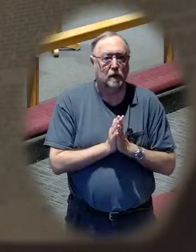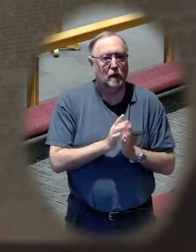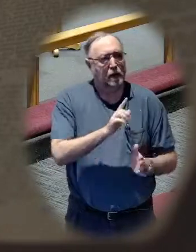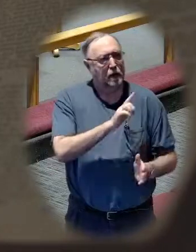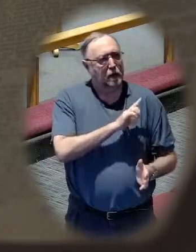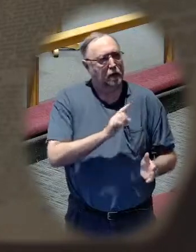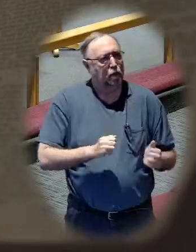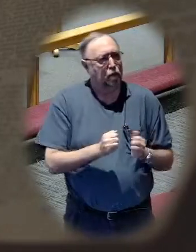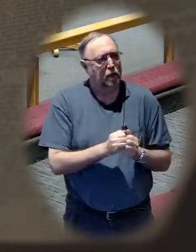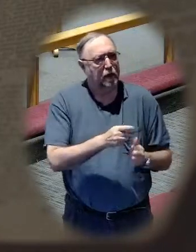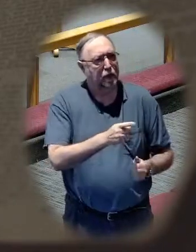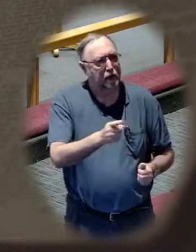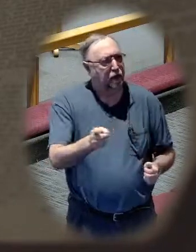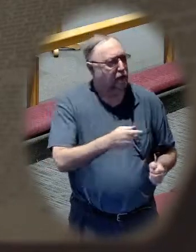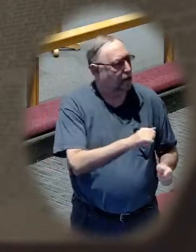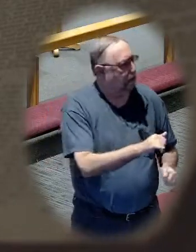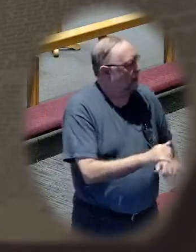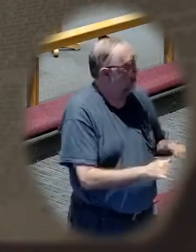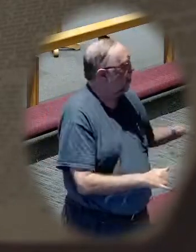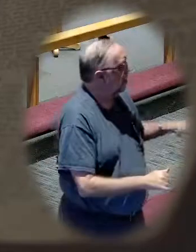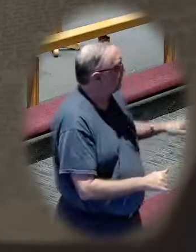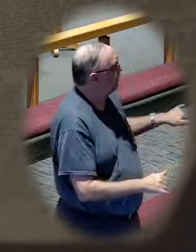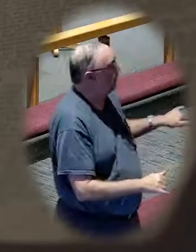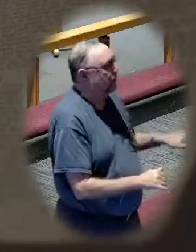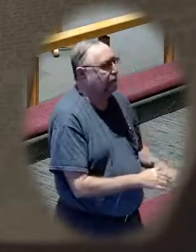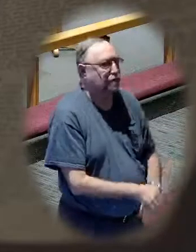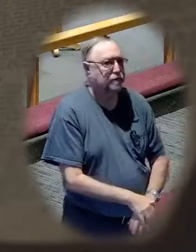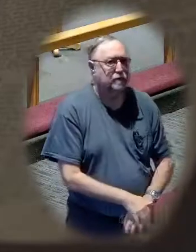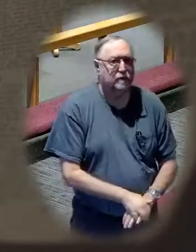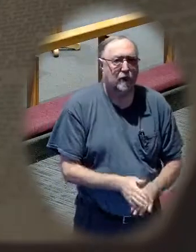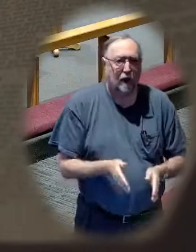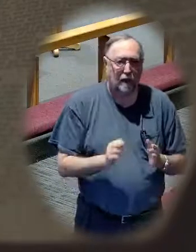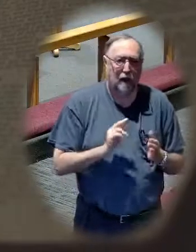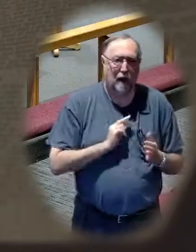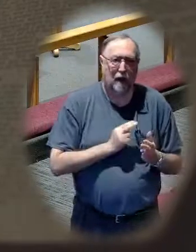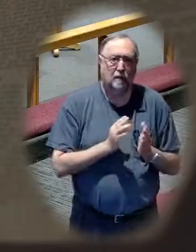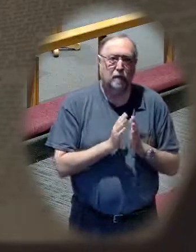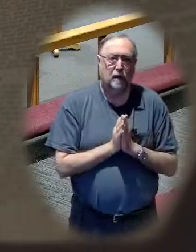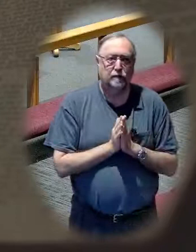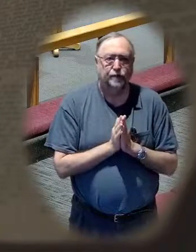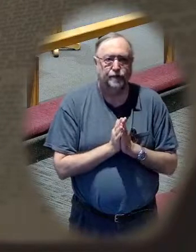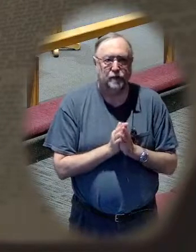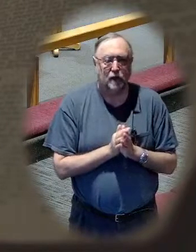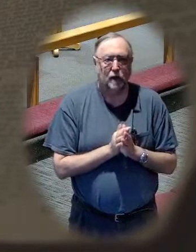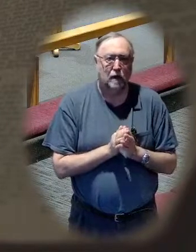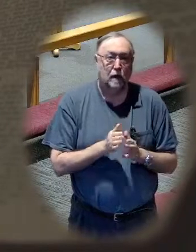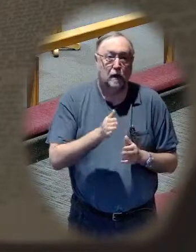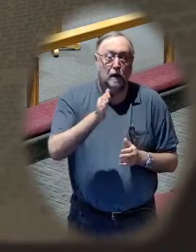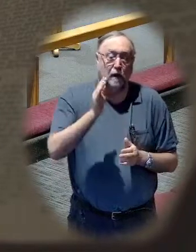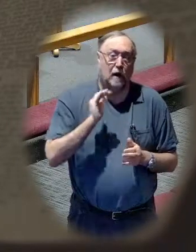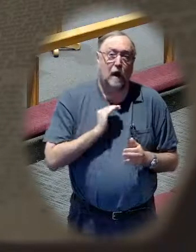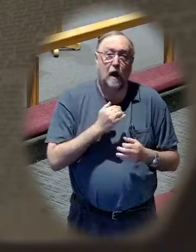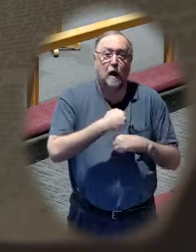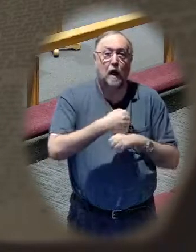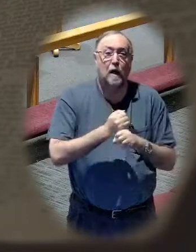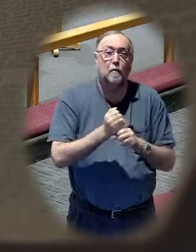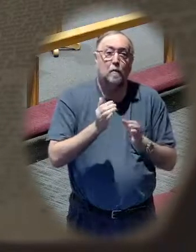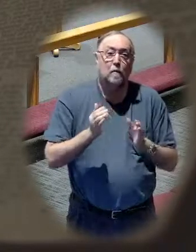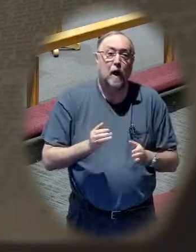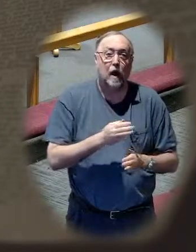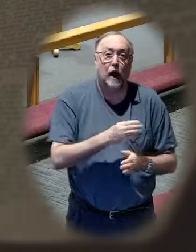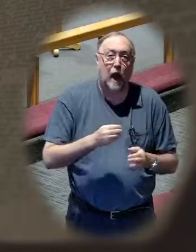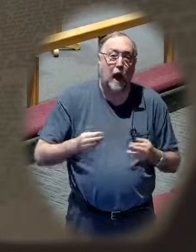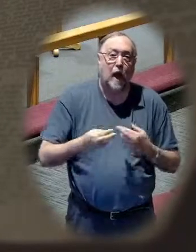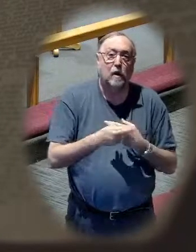with you. And also with you. Let us pray. O God, our Maker and Redeemer,